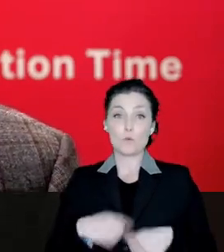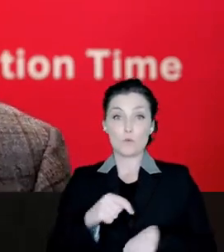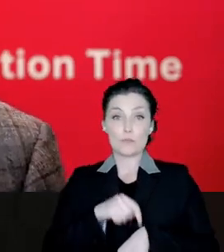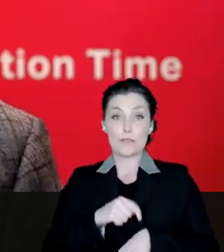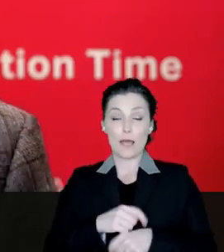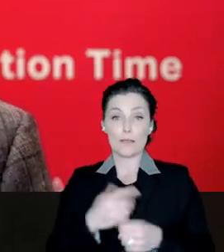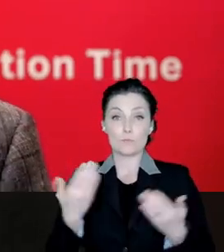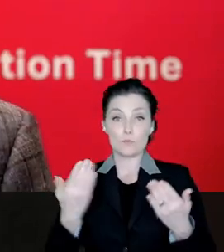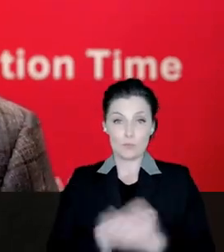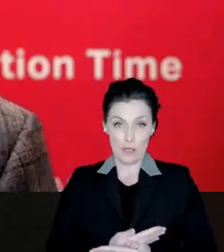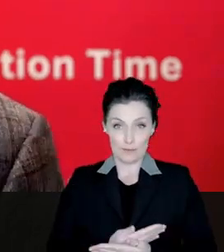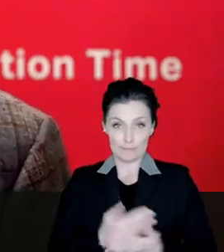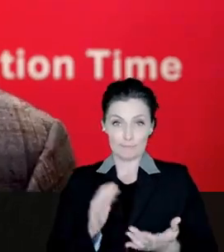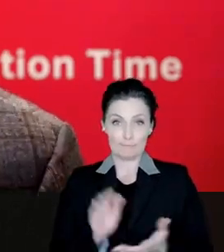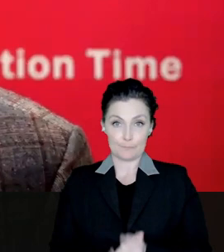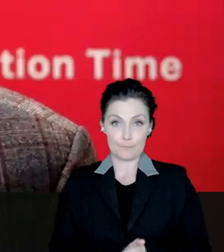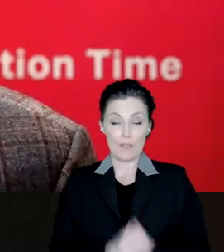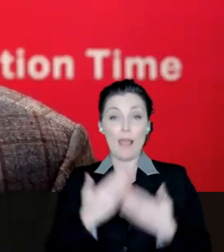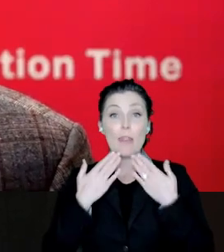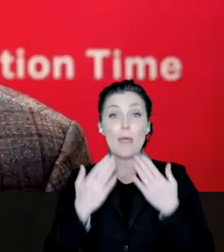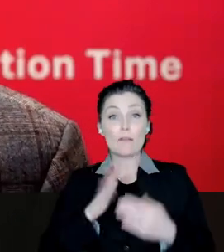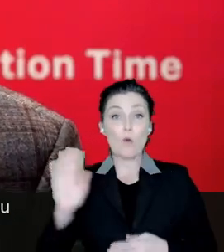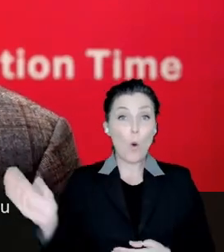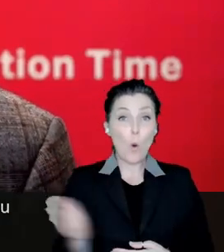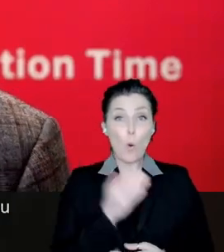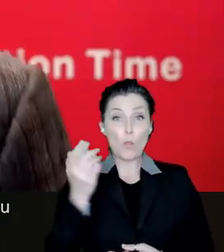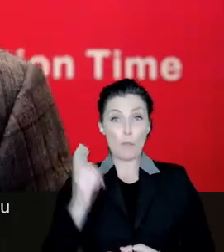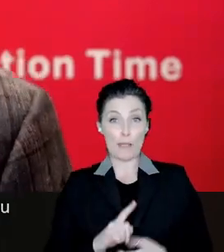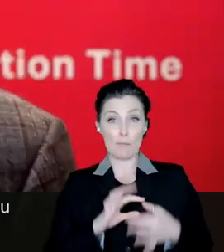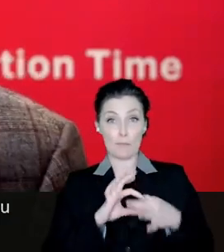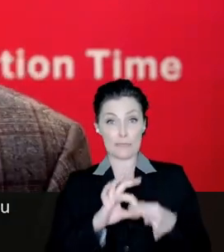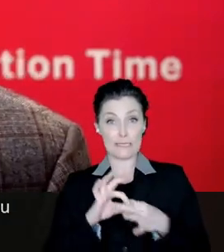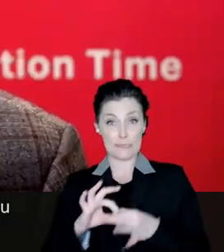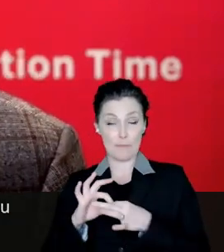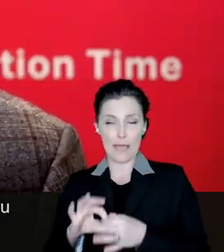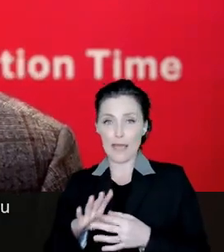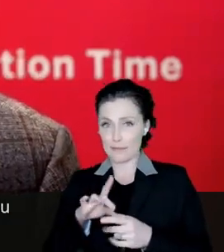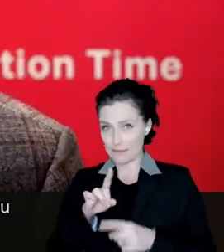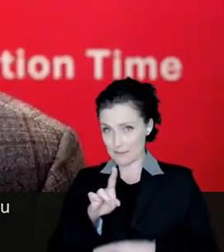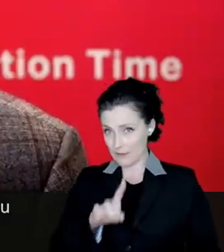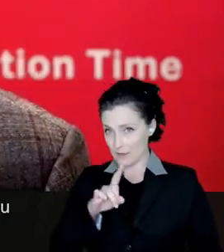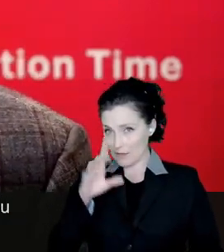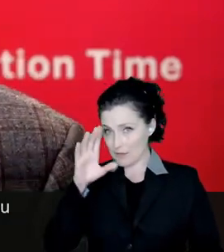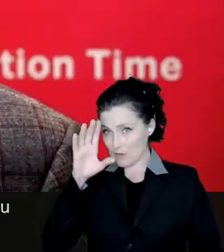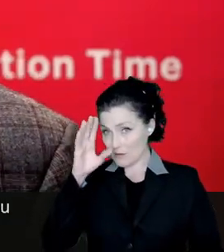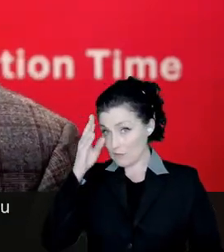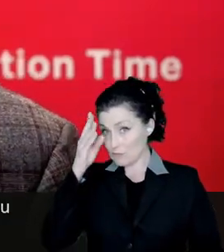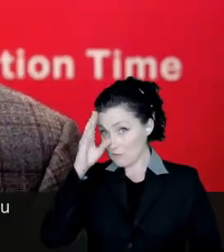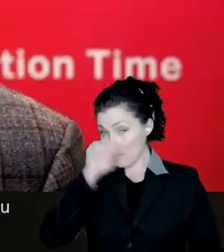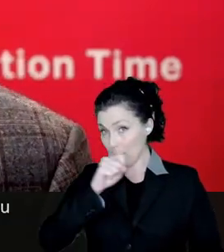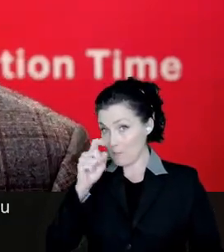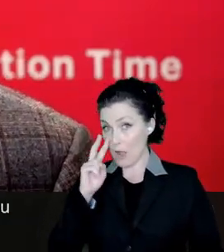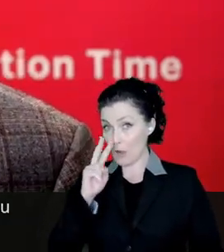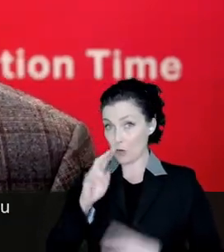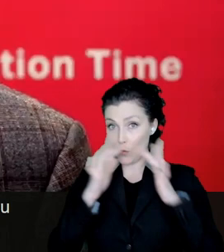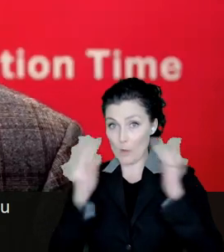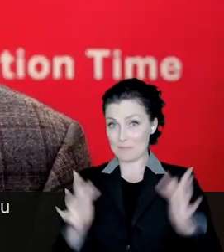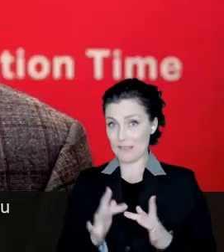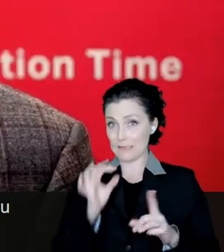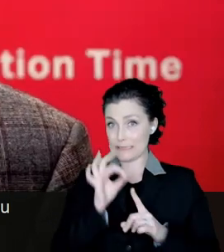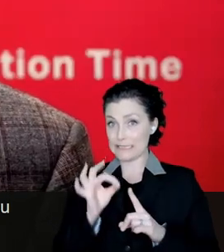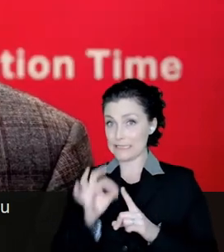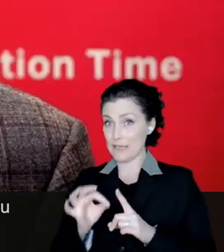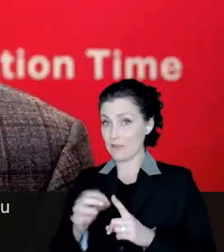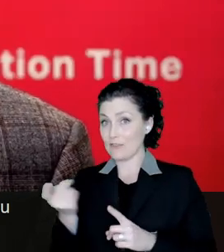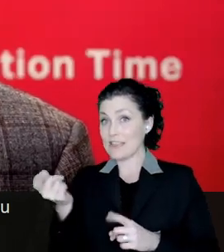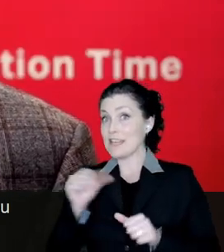very much to everyone who's participated. Don't forget to keep an eye on our website for details of the next People's Question